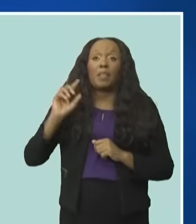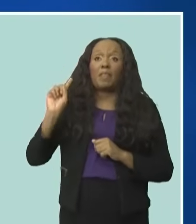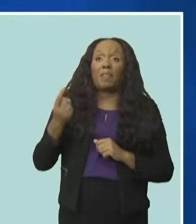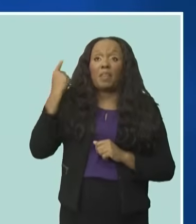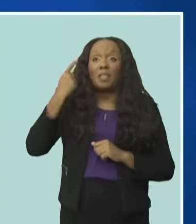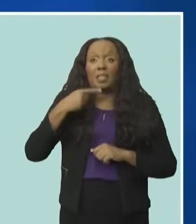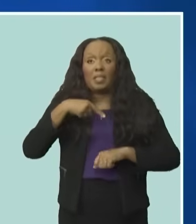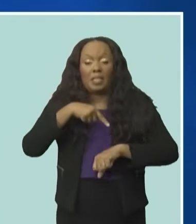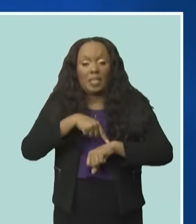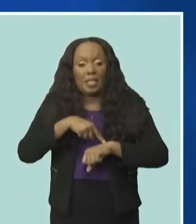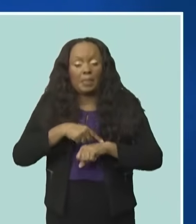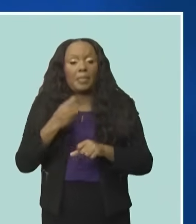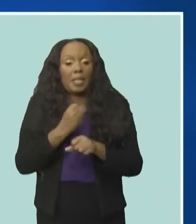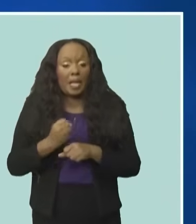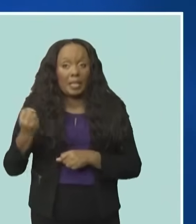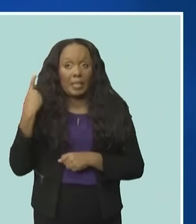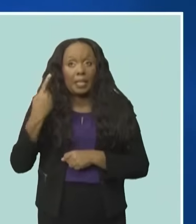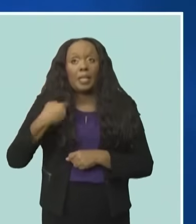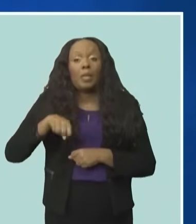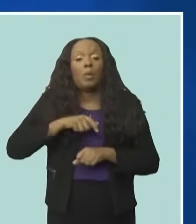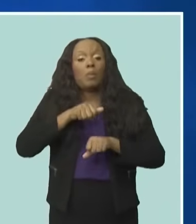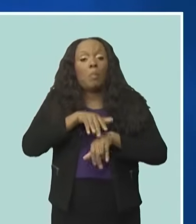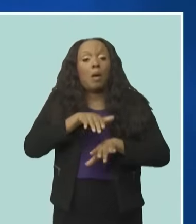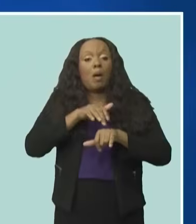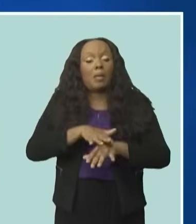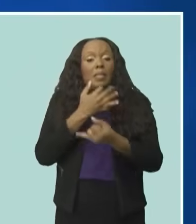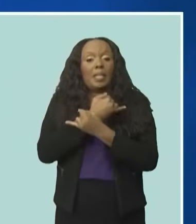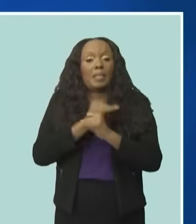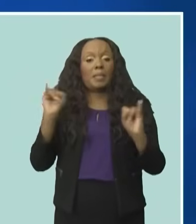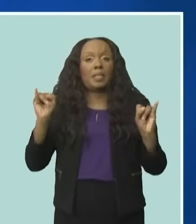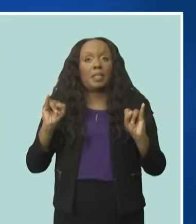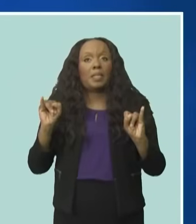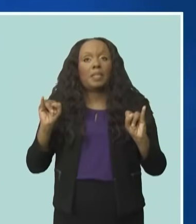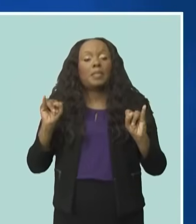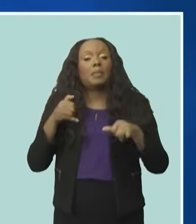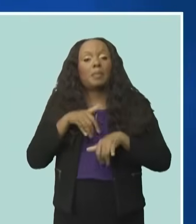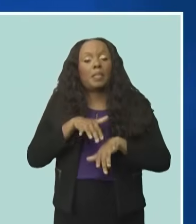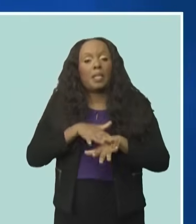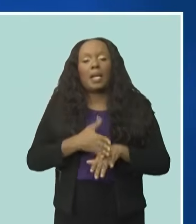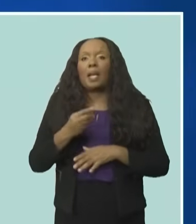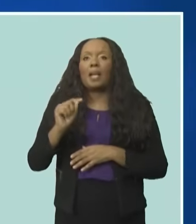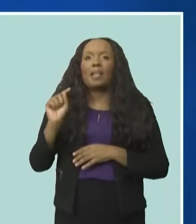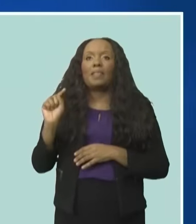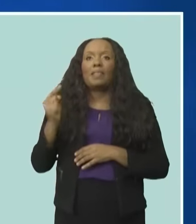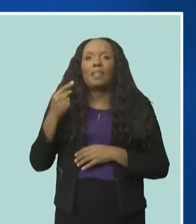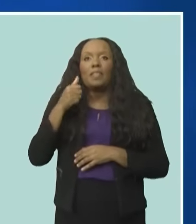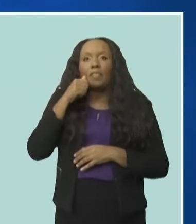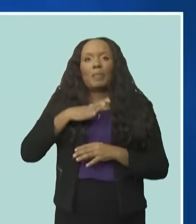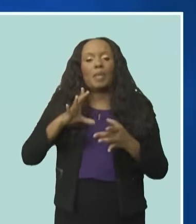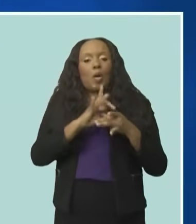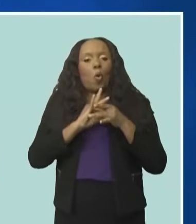Cadets marched in the National Independence Parade under the guidance of the first female coordinator, yours truly,